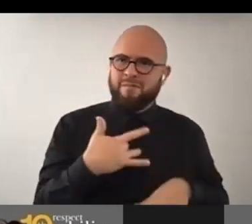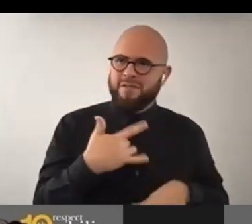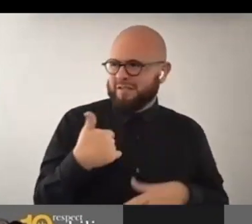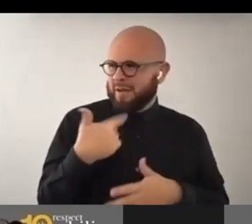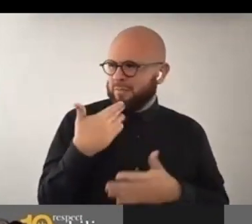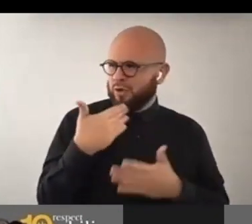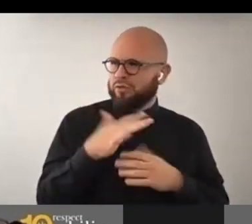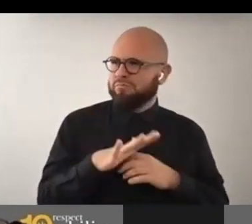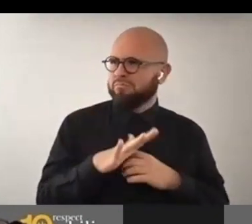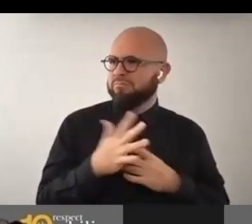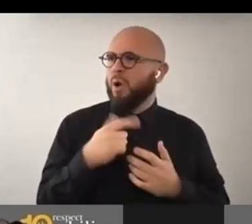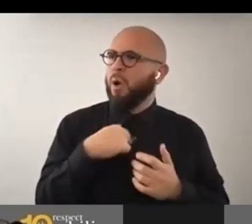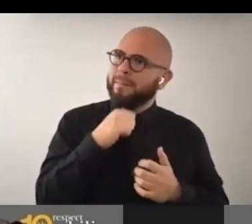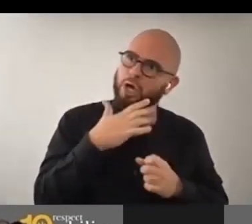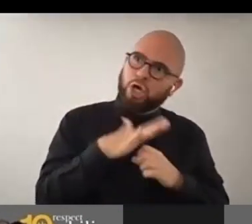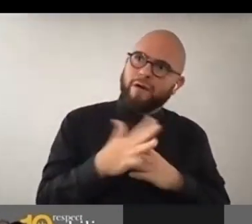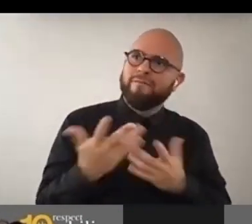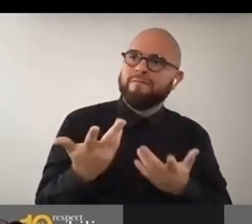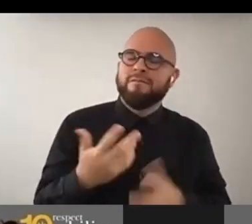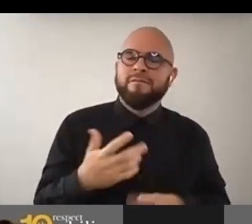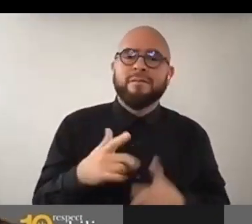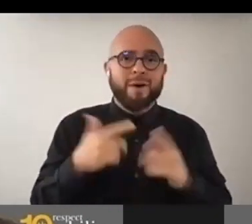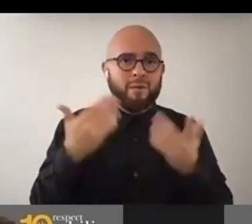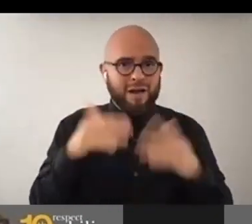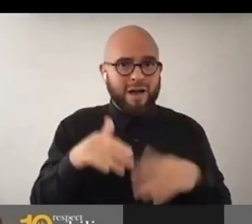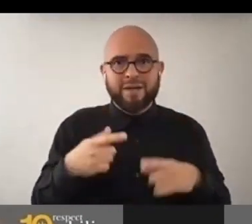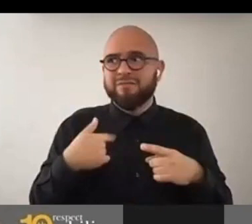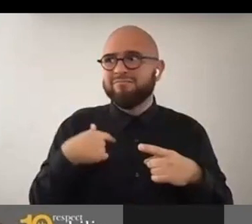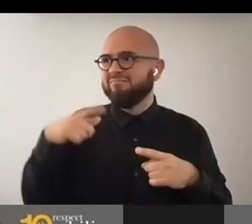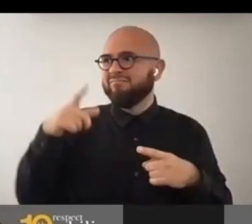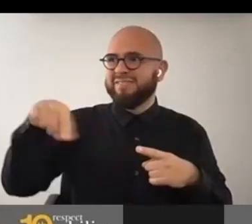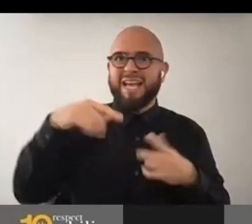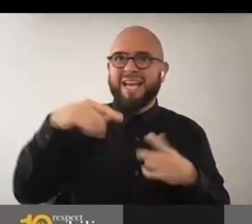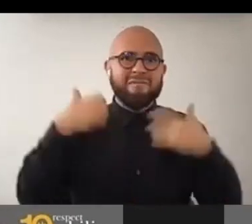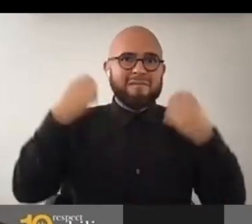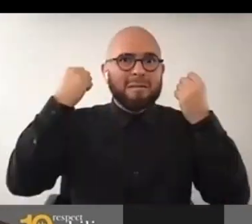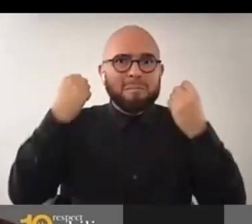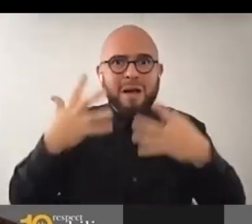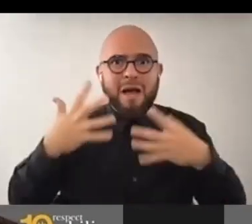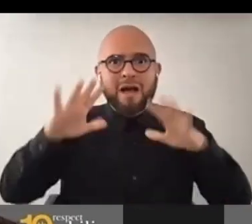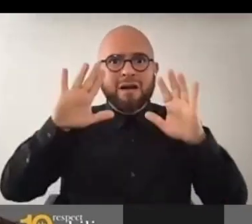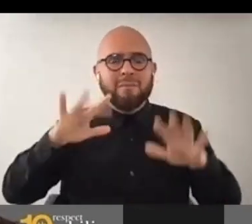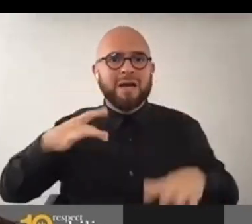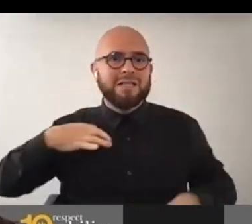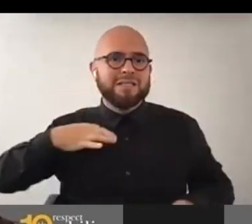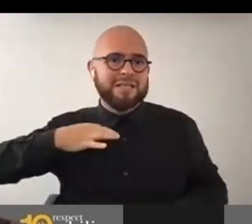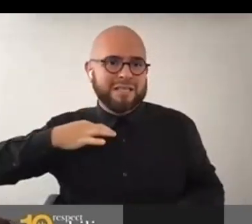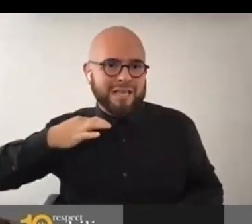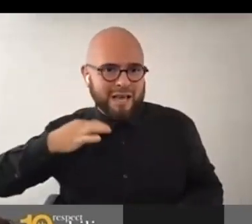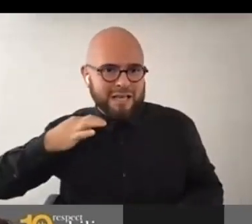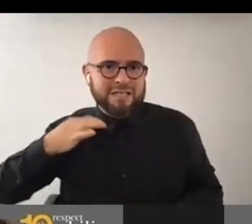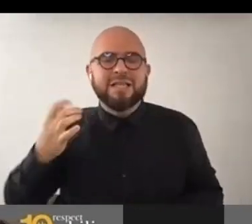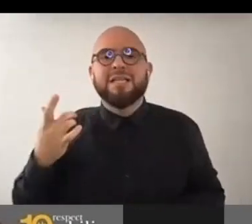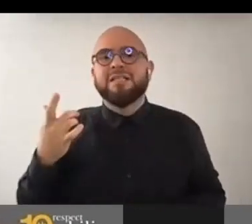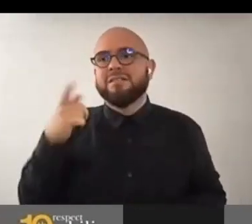They have so many amazing candidates. They're going to have a great cohort now, and I'm going to be on a great cohort